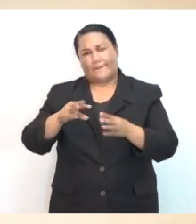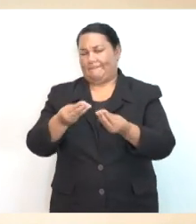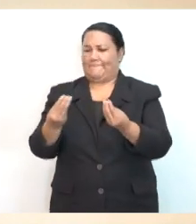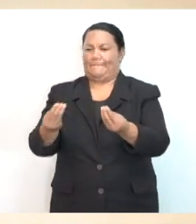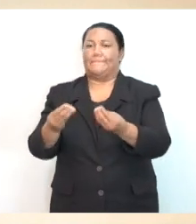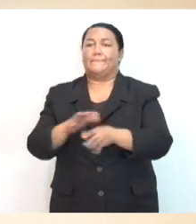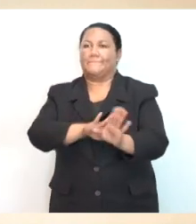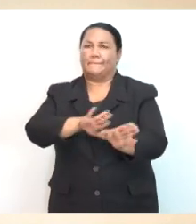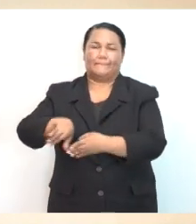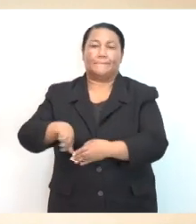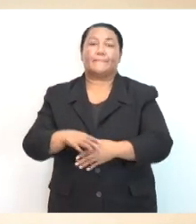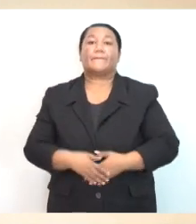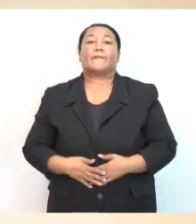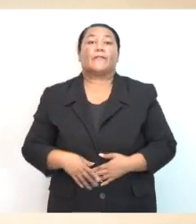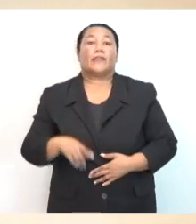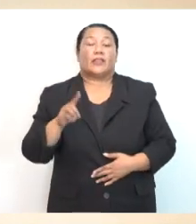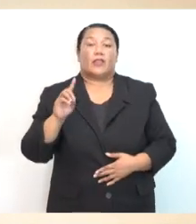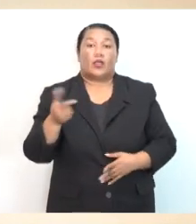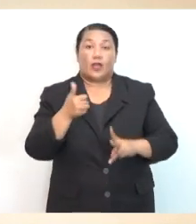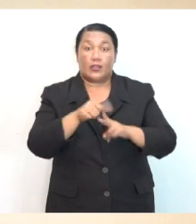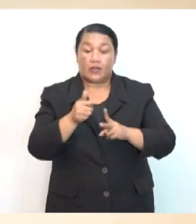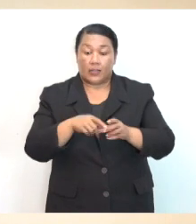elected government through the Ministry of Finance.